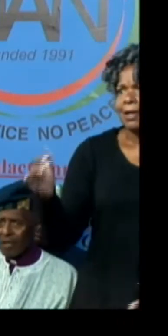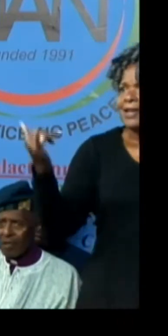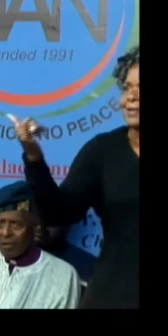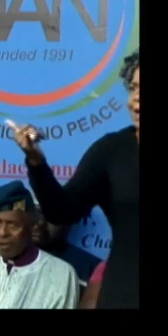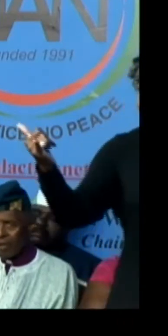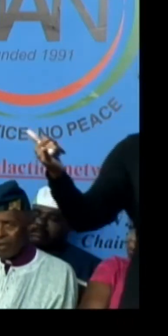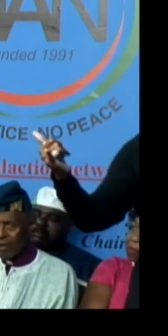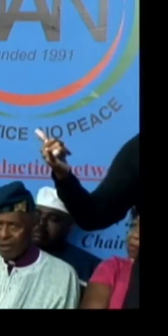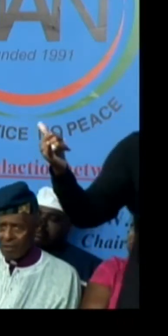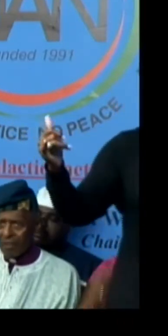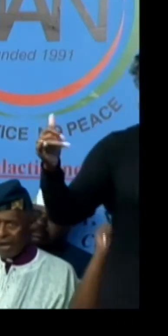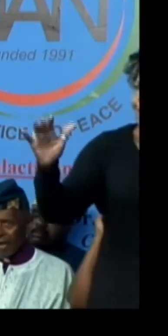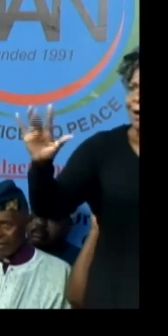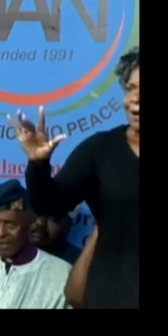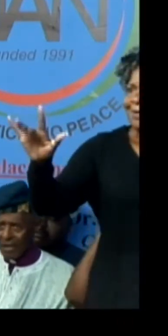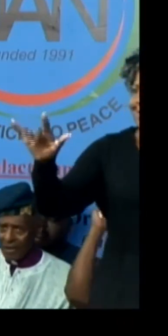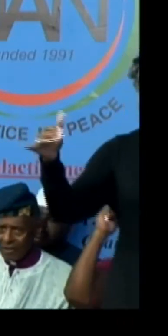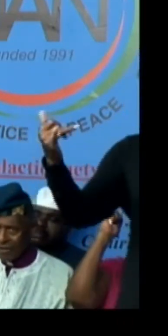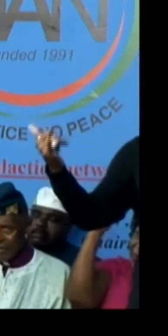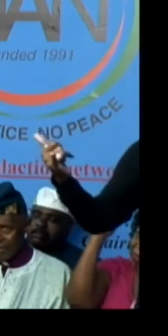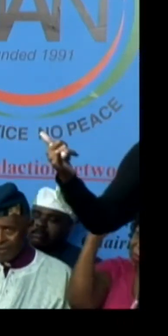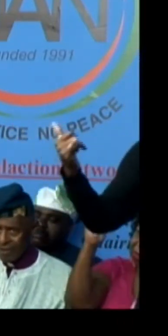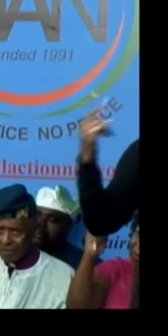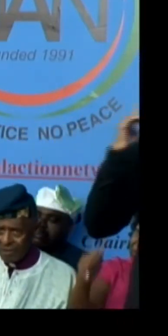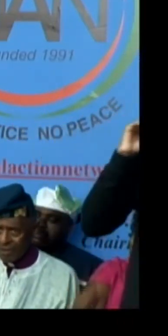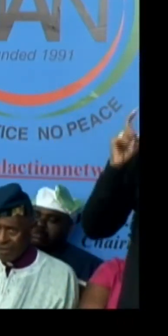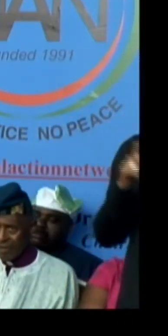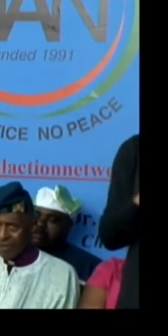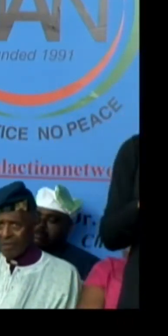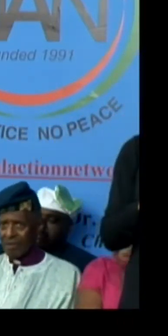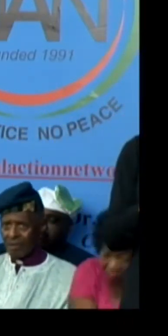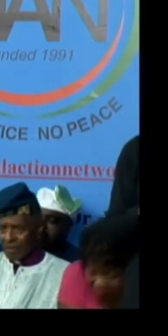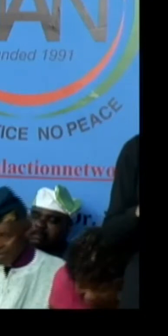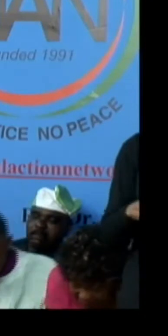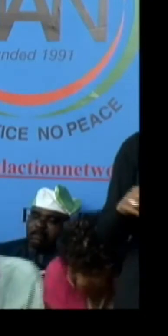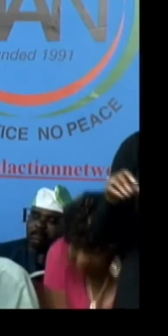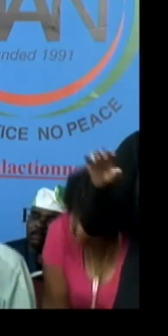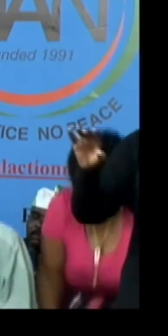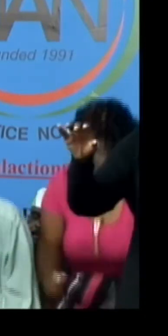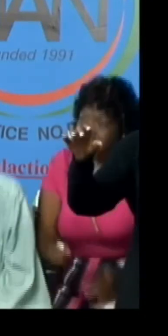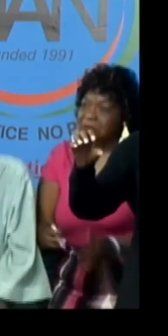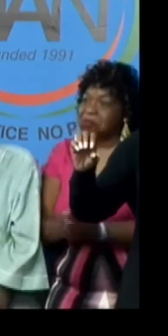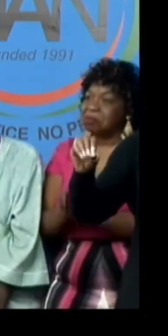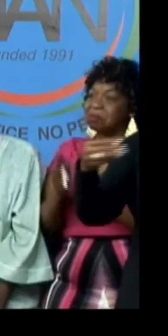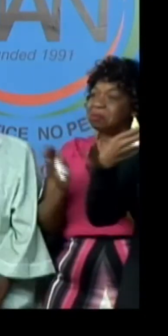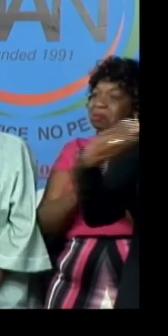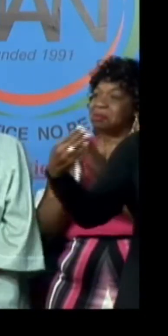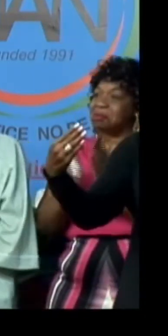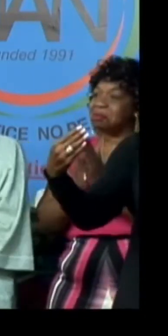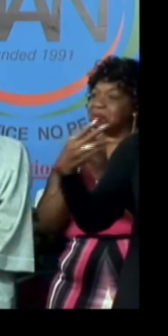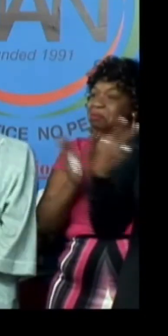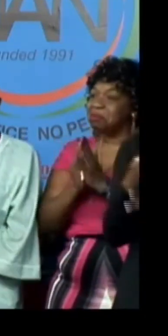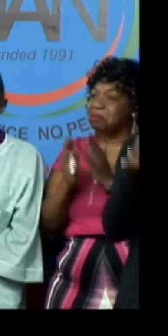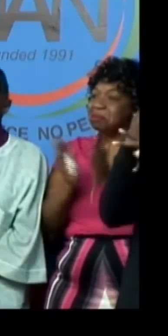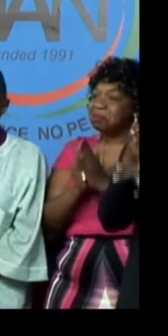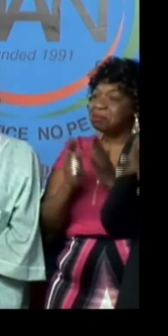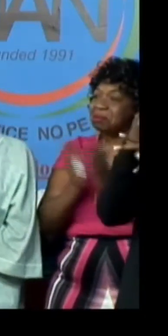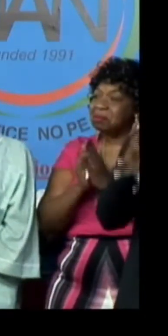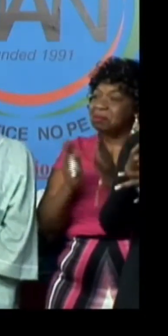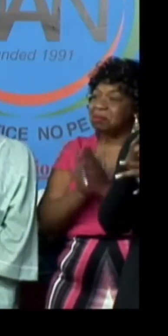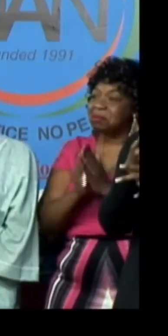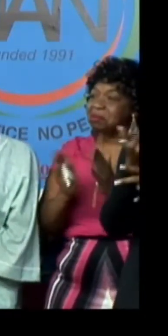when Obama came, when the Affordable Care Act that